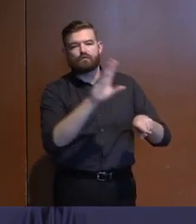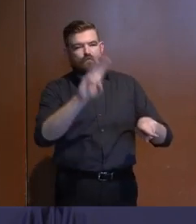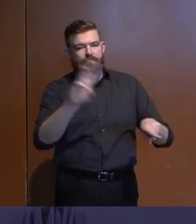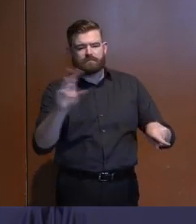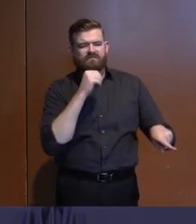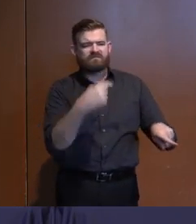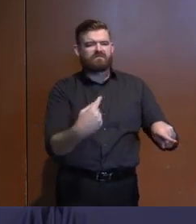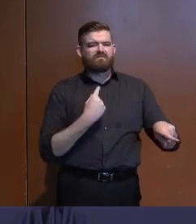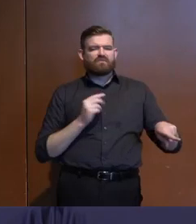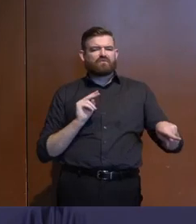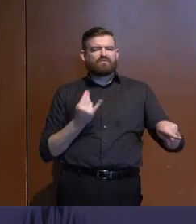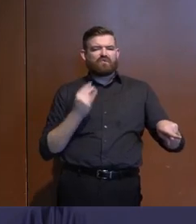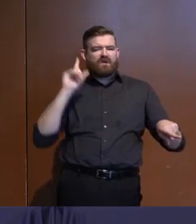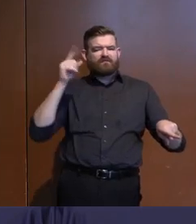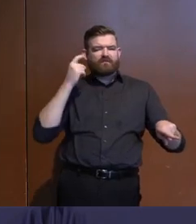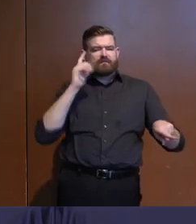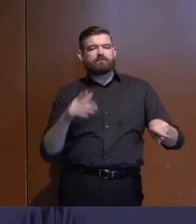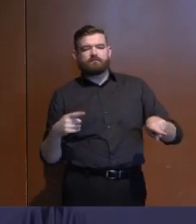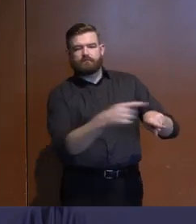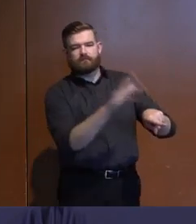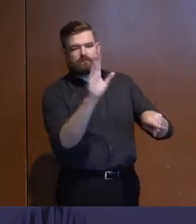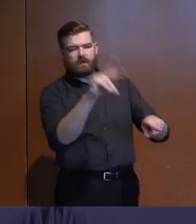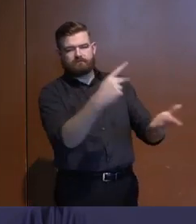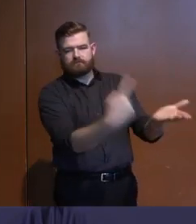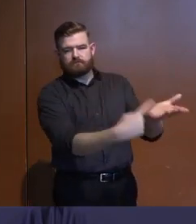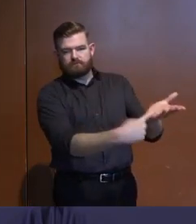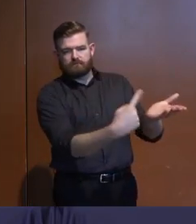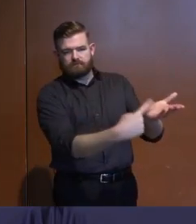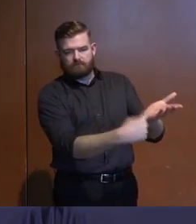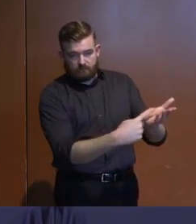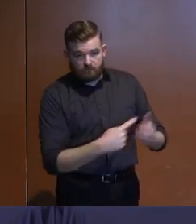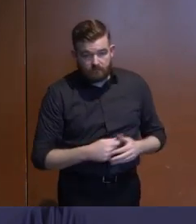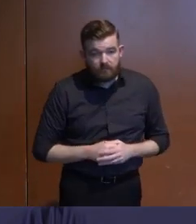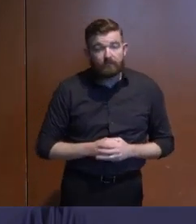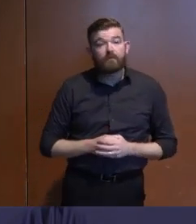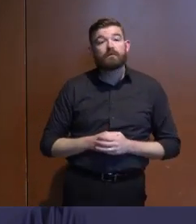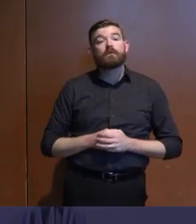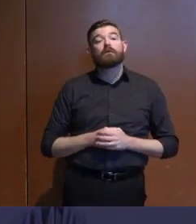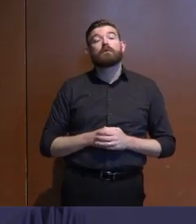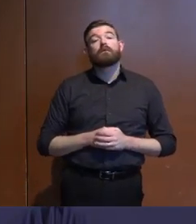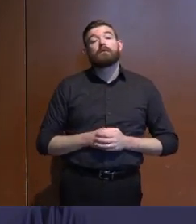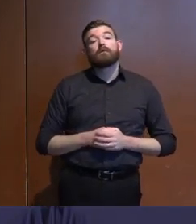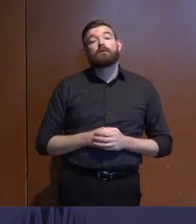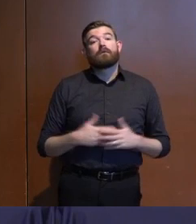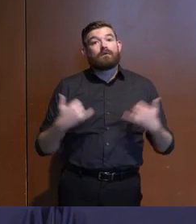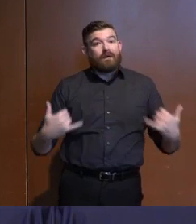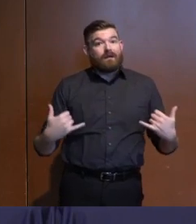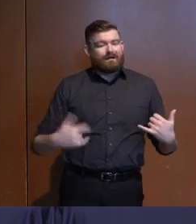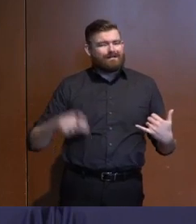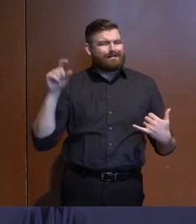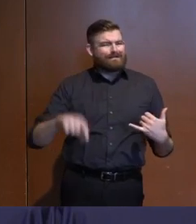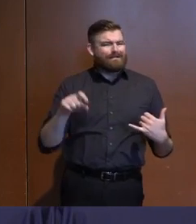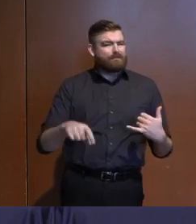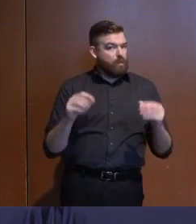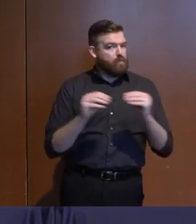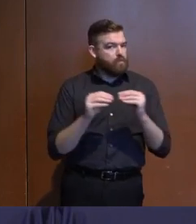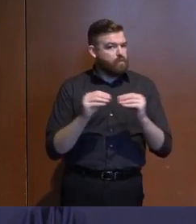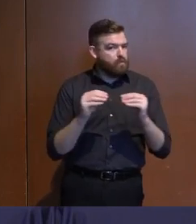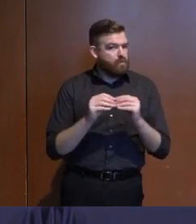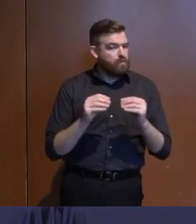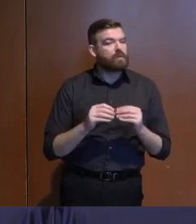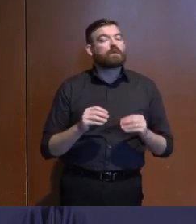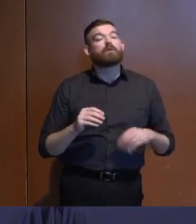this initiative, and I am, now is the time to do even more. I urge and expect our financial institutions